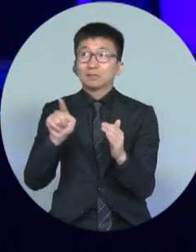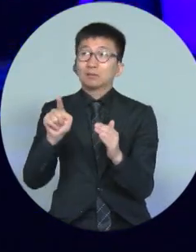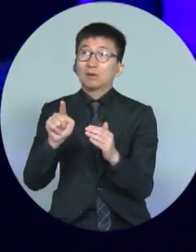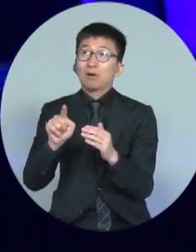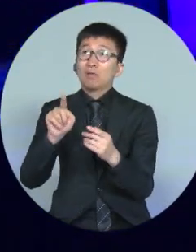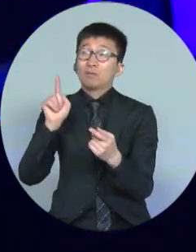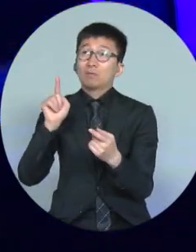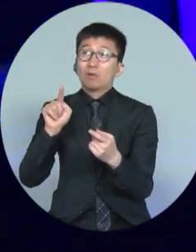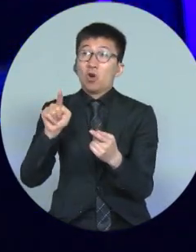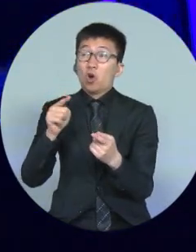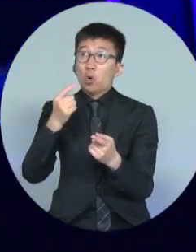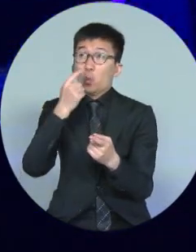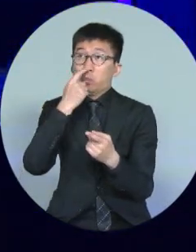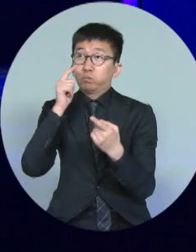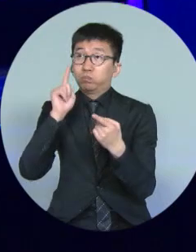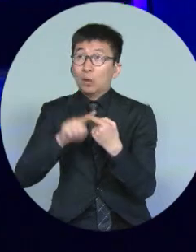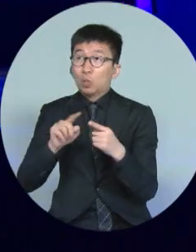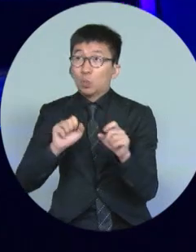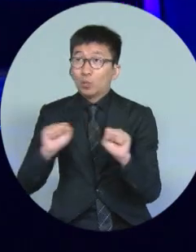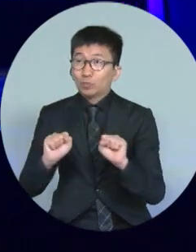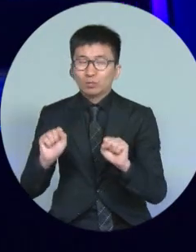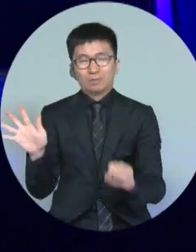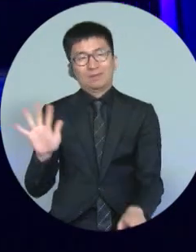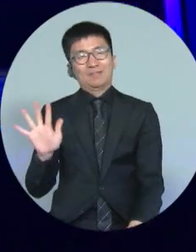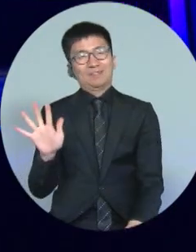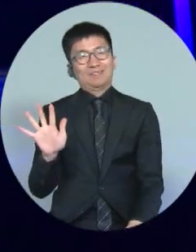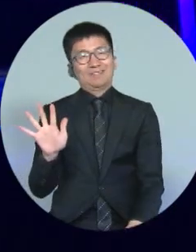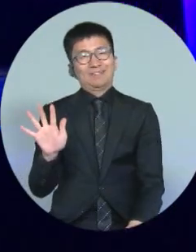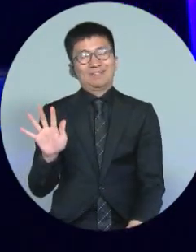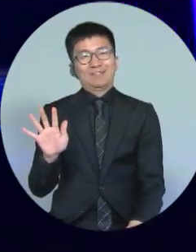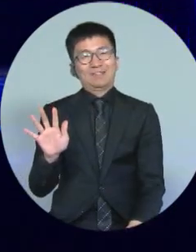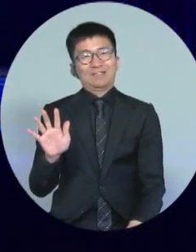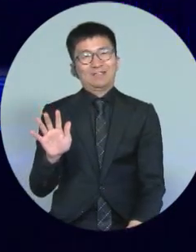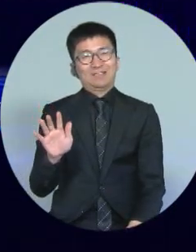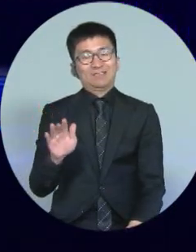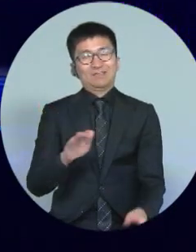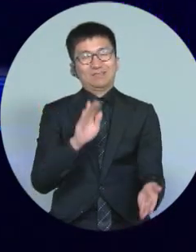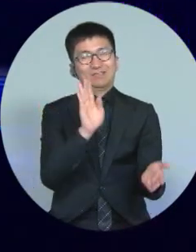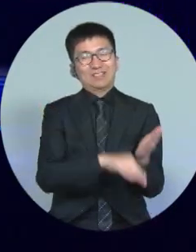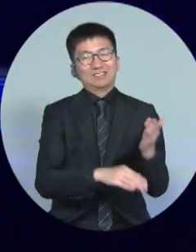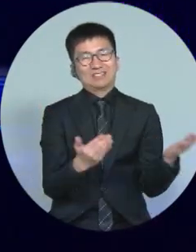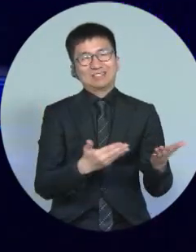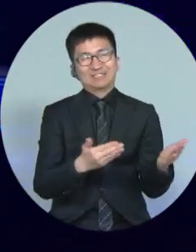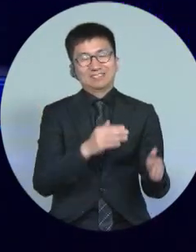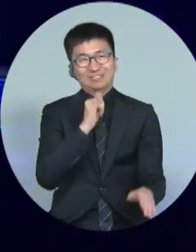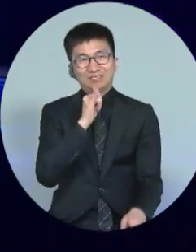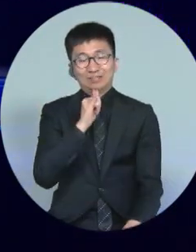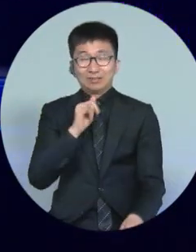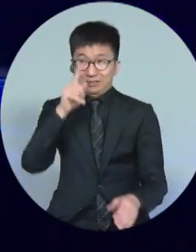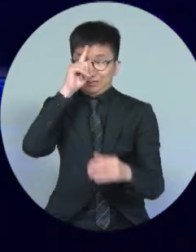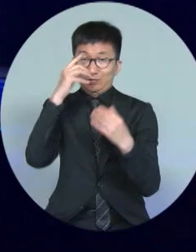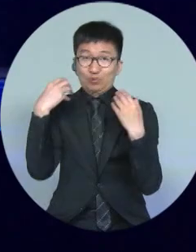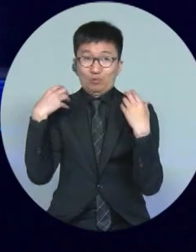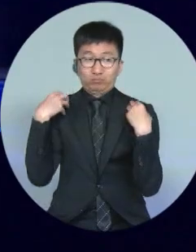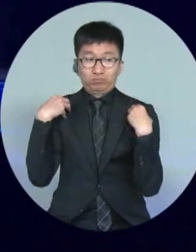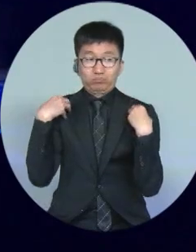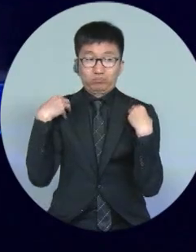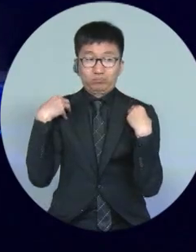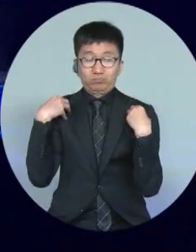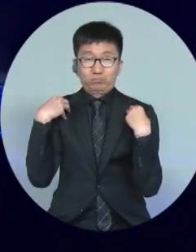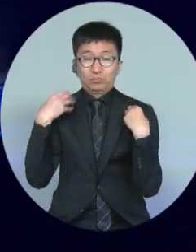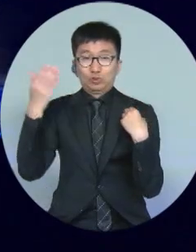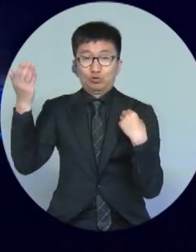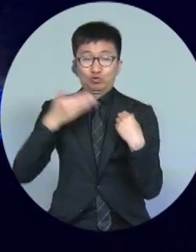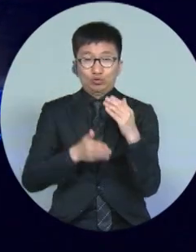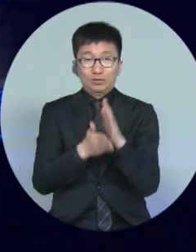precariat feel and are losing the rights of citizenship. They're losing civil rights, they're losing cultural rights,